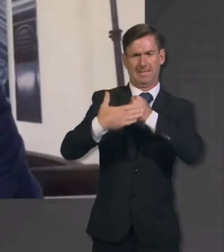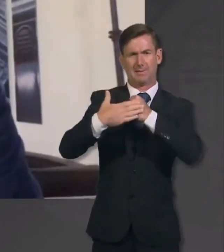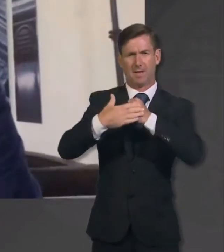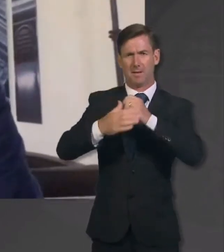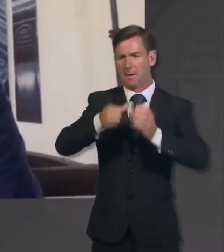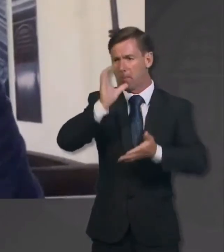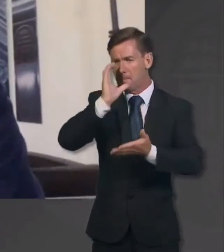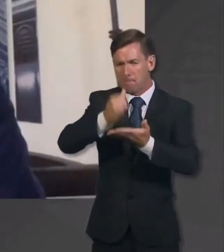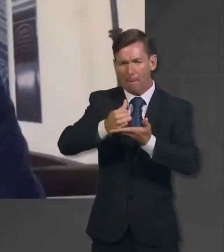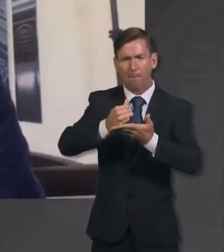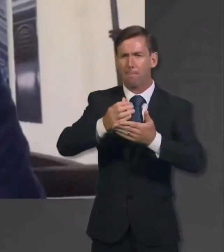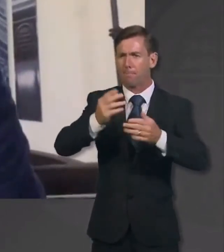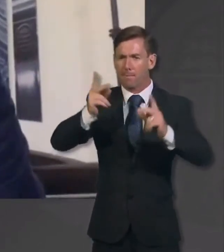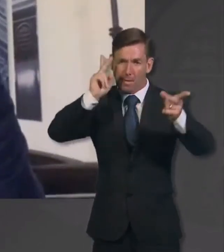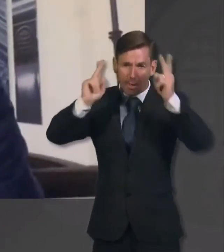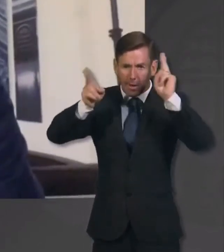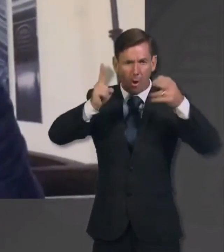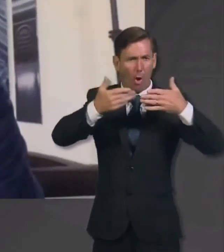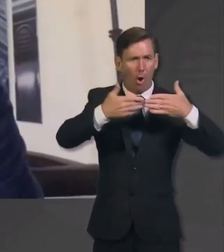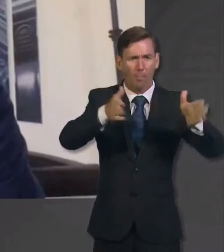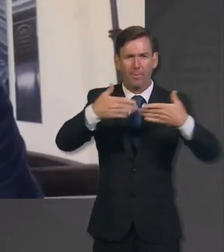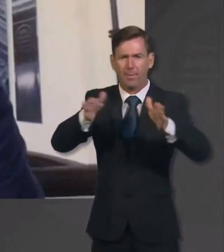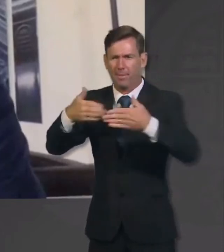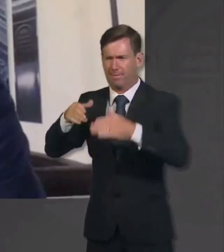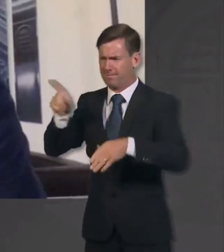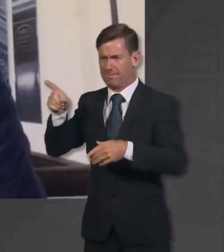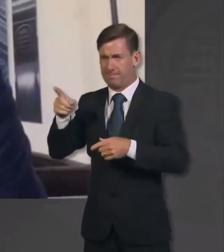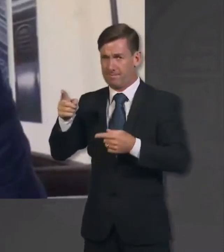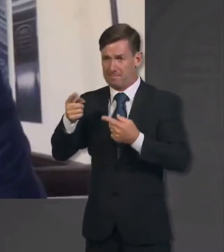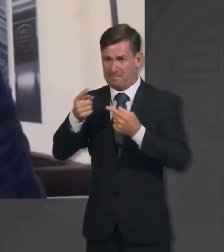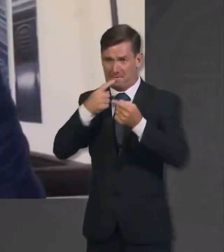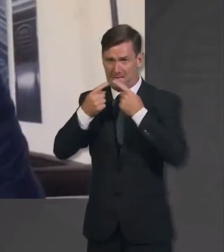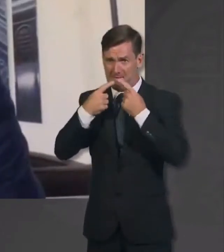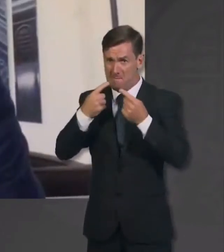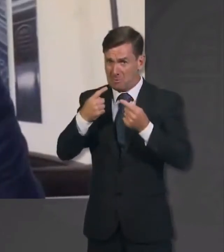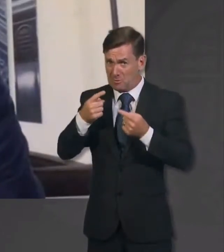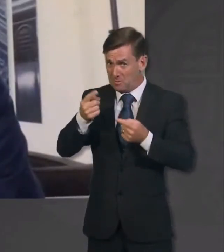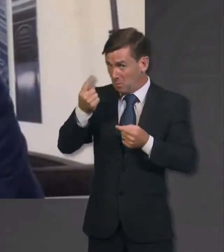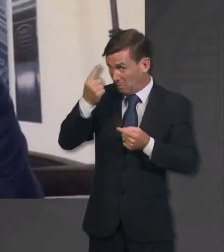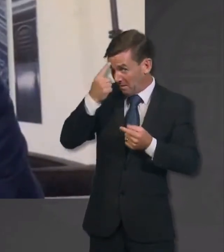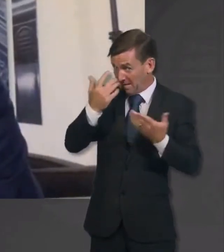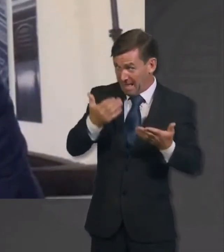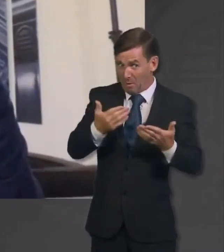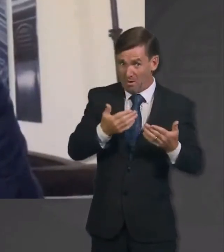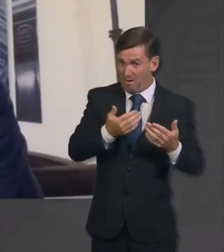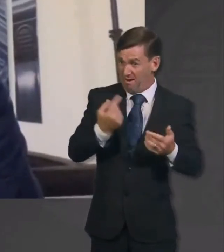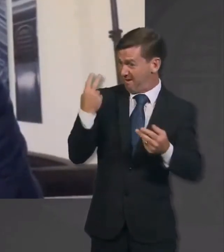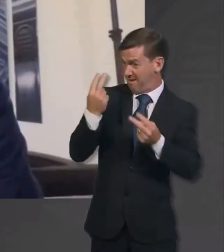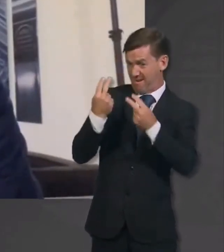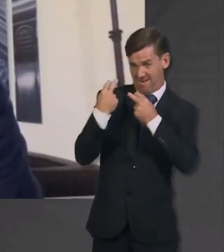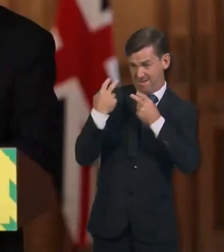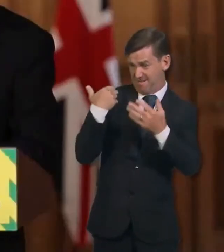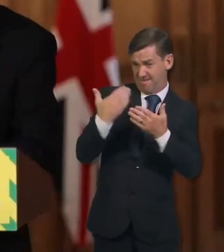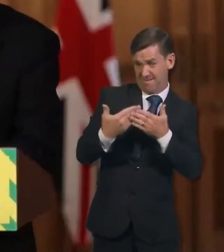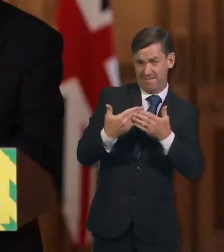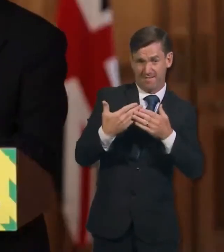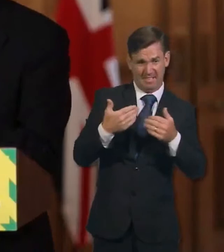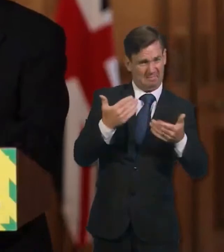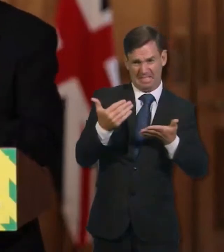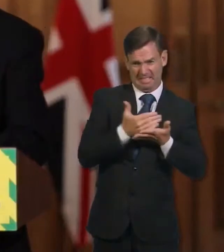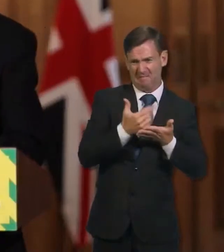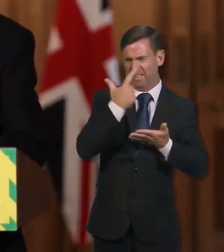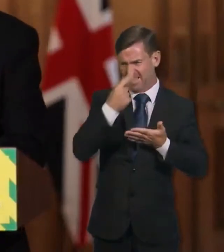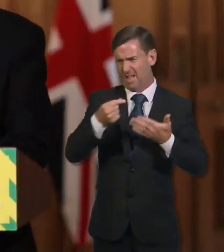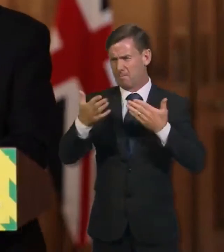you, suggest that it's safe to open up gyms, etc., in the coming weeks? Well, thanks for both of